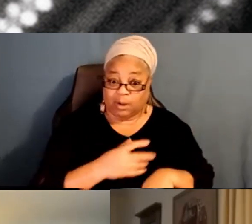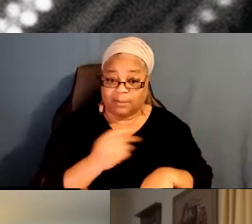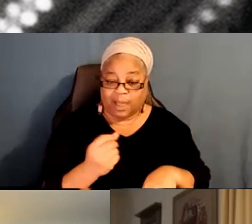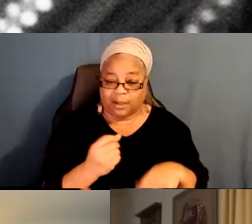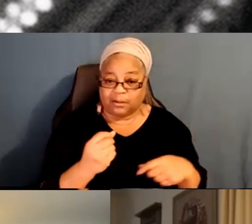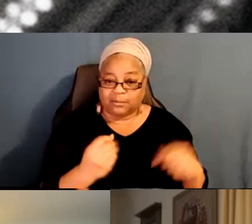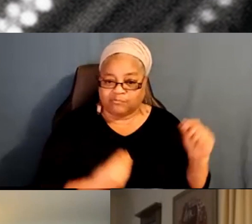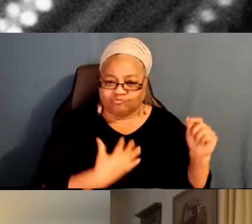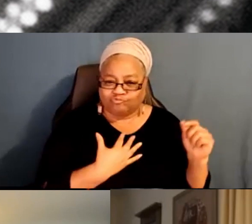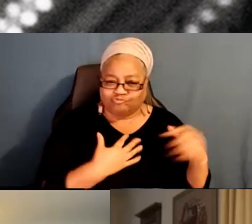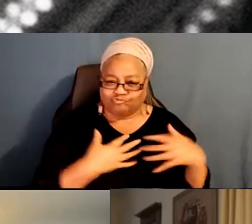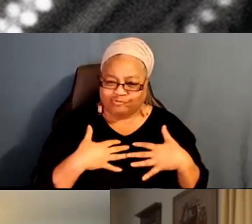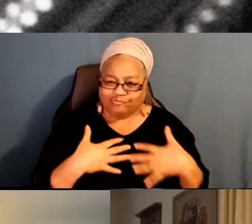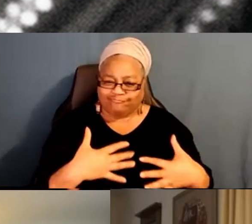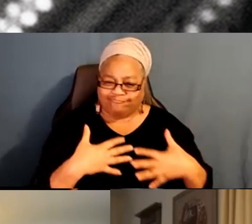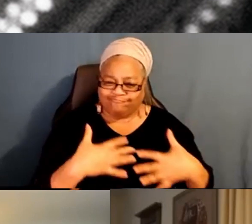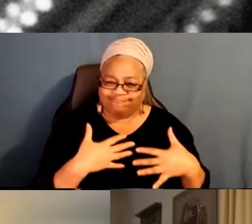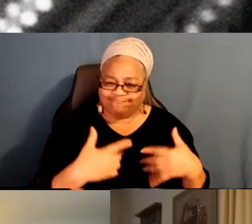other